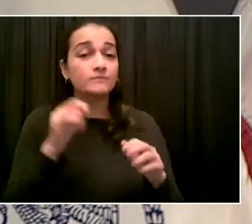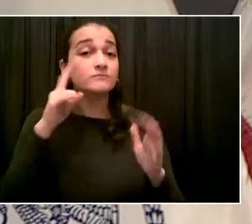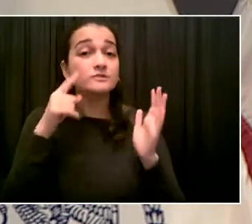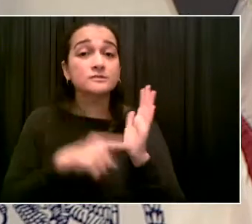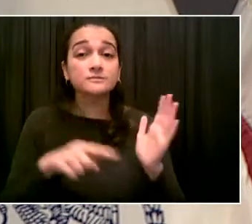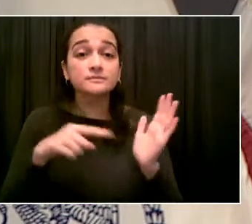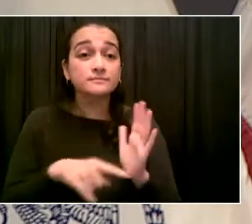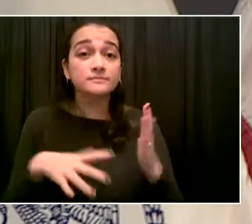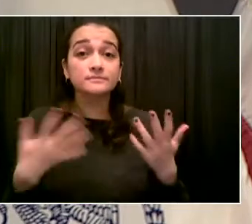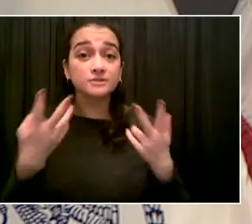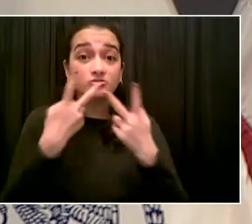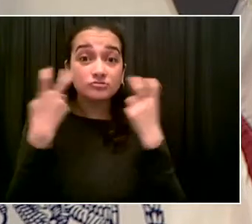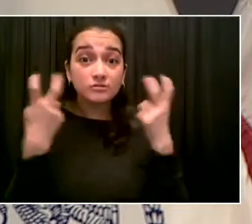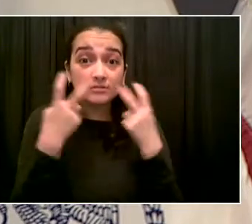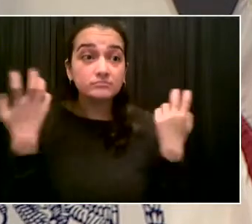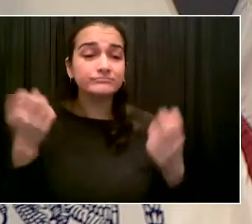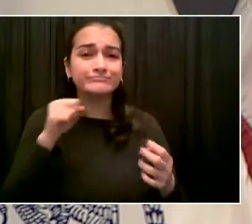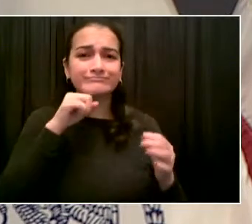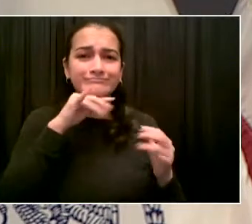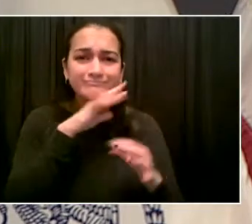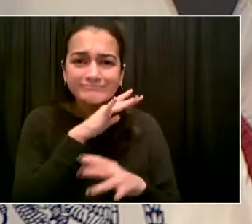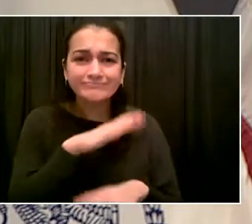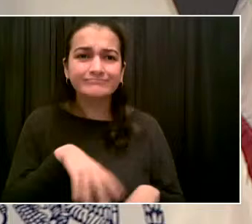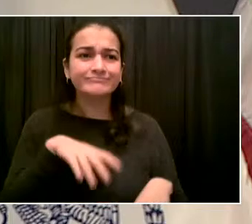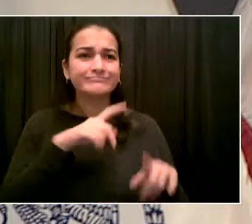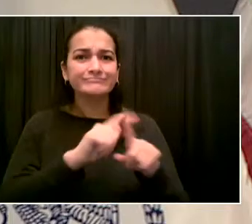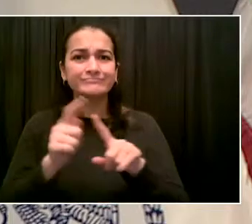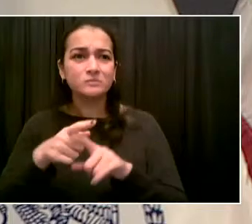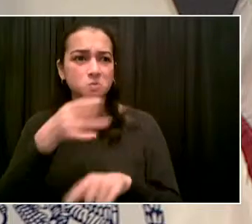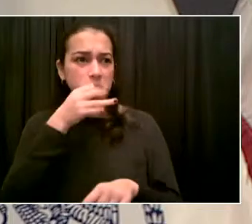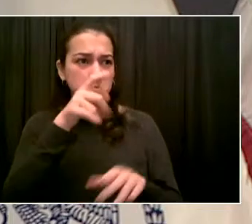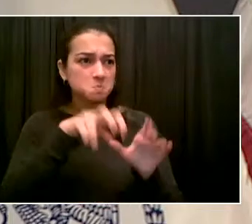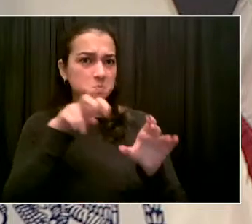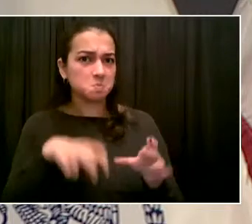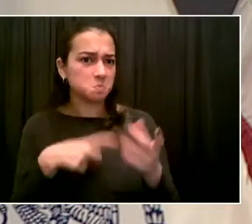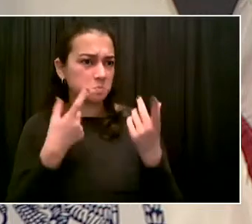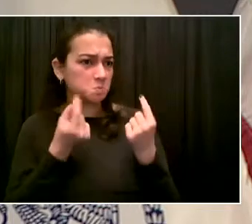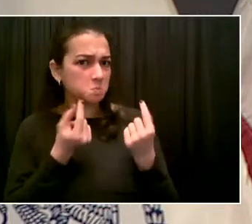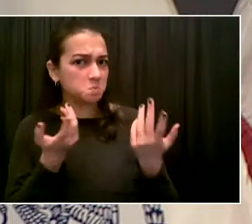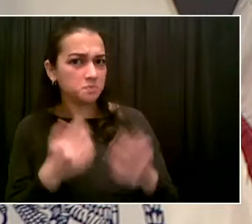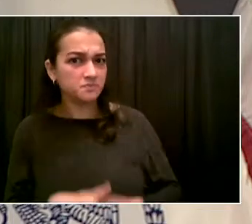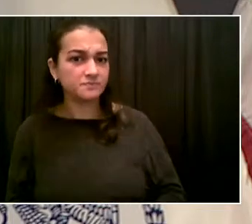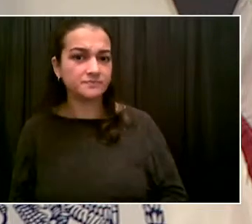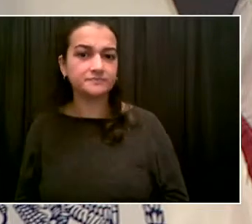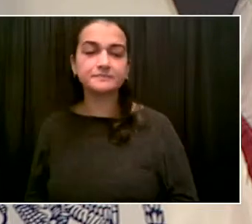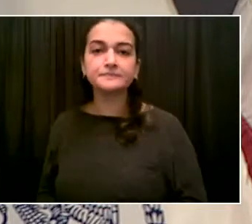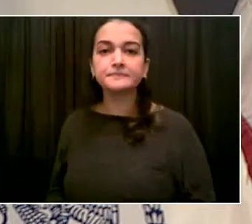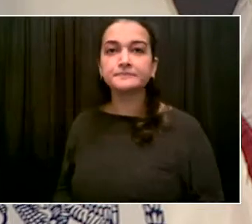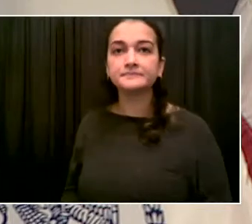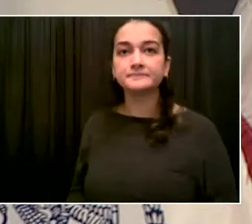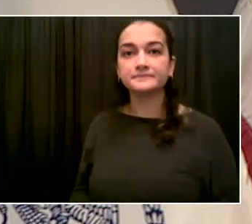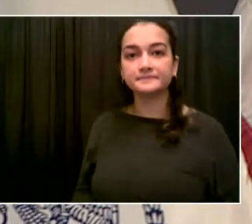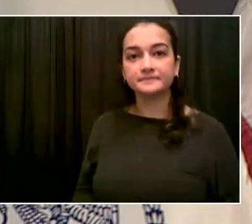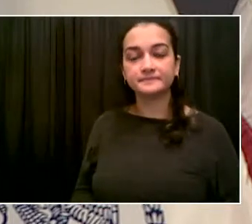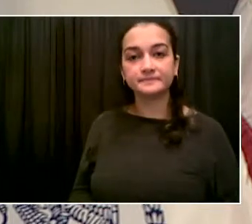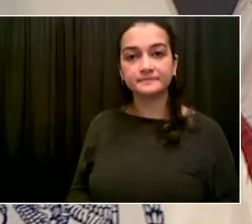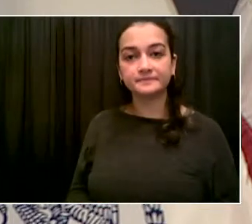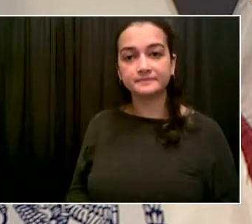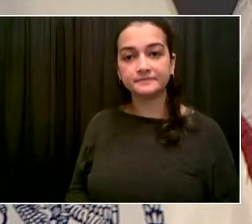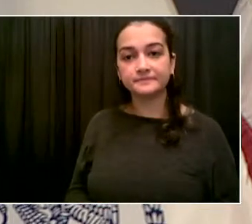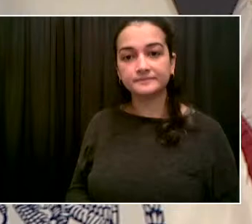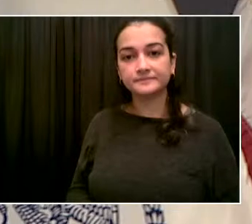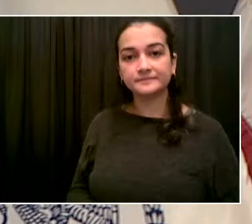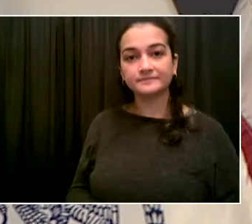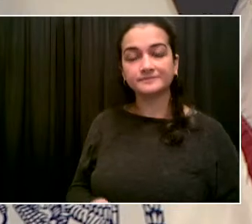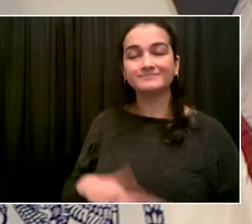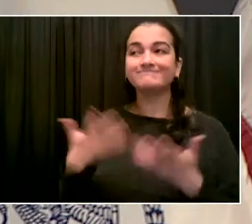feelings. You got to acknowledge their feelings, and perception matters, even if it doesn't always correlate to reality. But the facts are the facts.